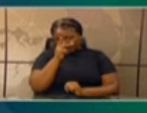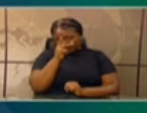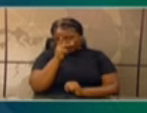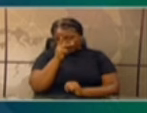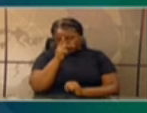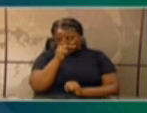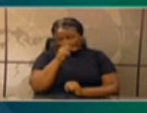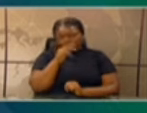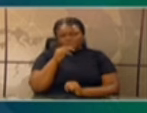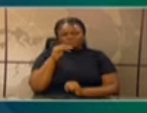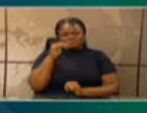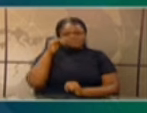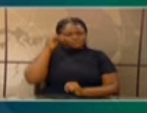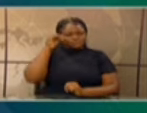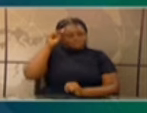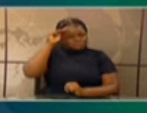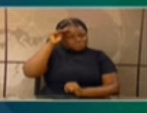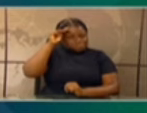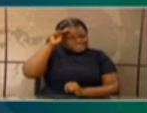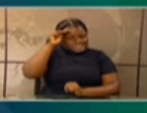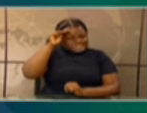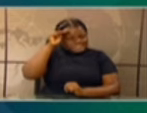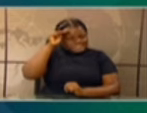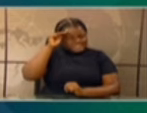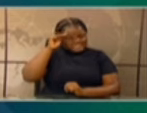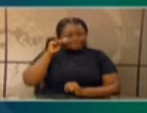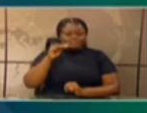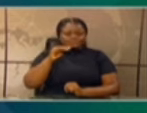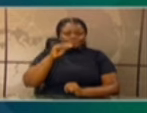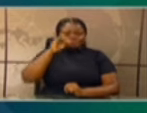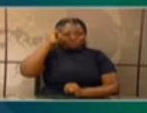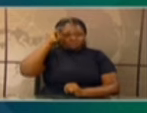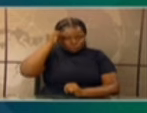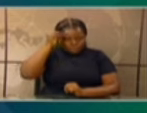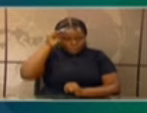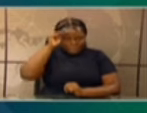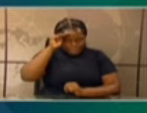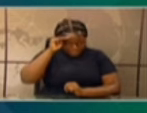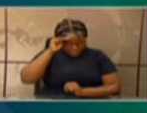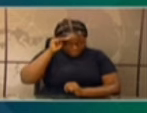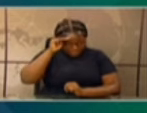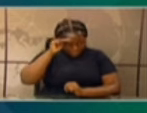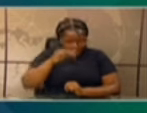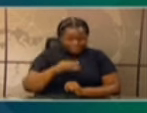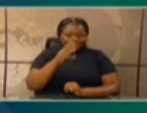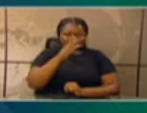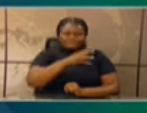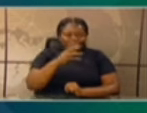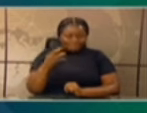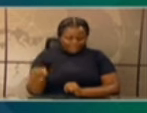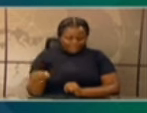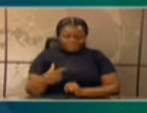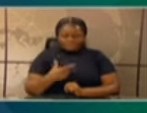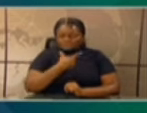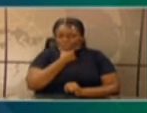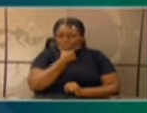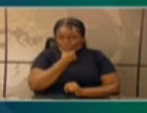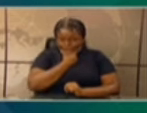Professor John Evans Fifiara Mills, John Dramani Mahama, and Nana Dadanko